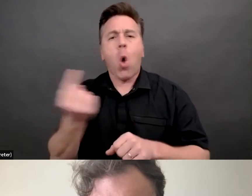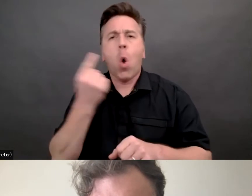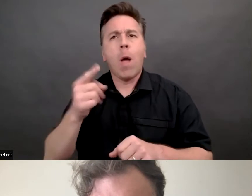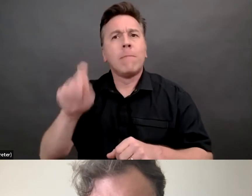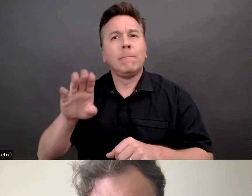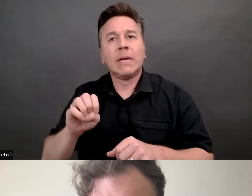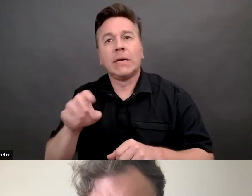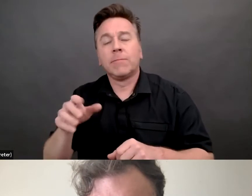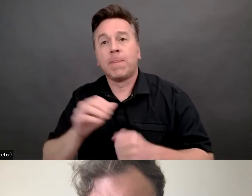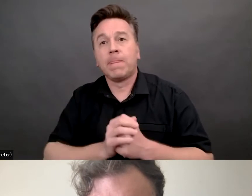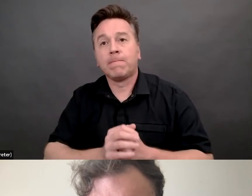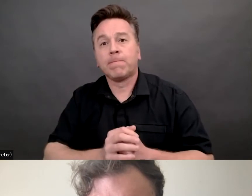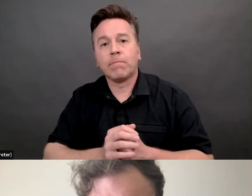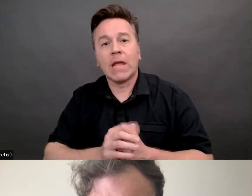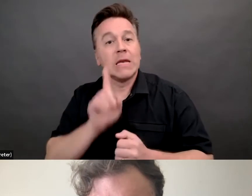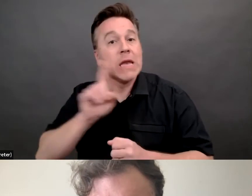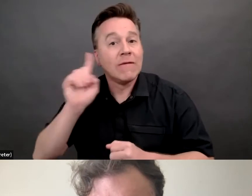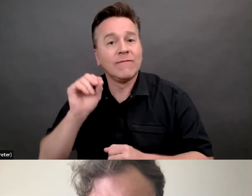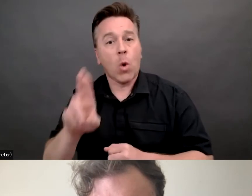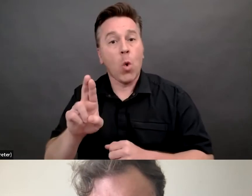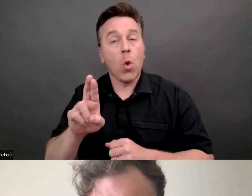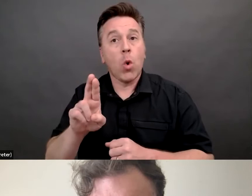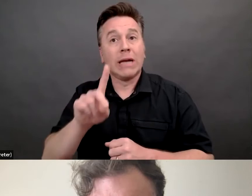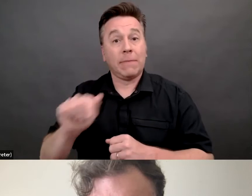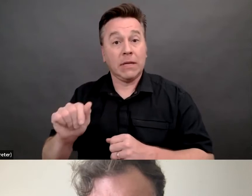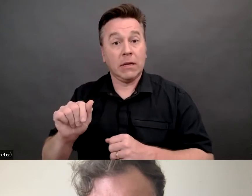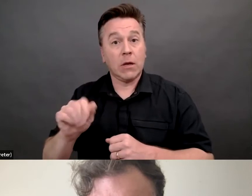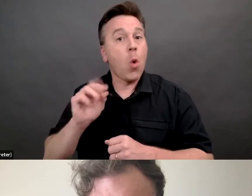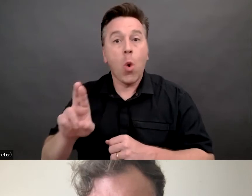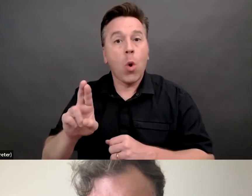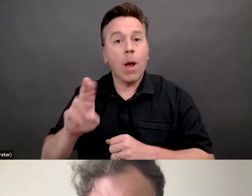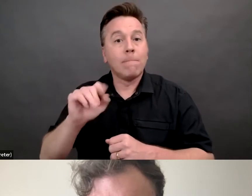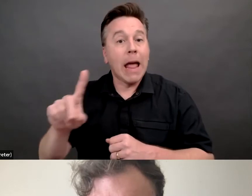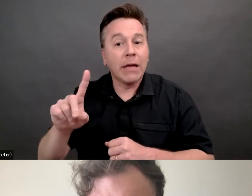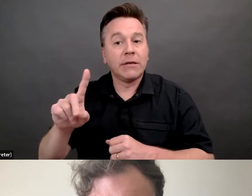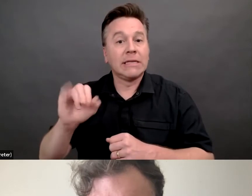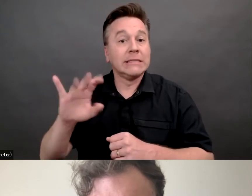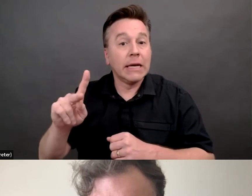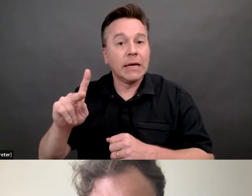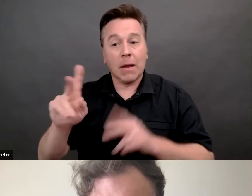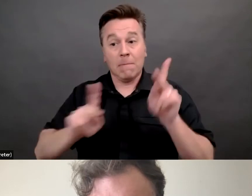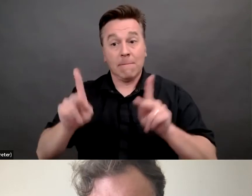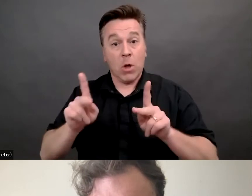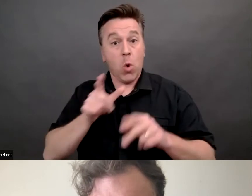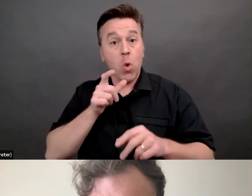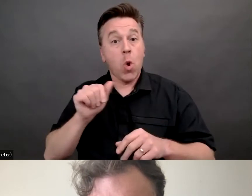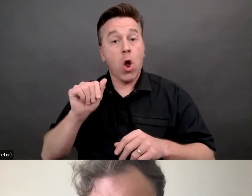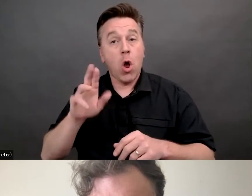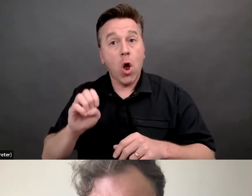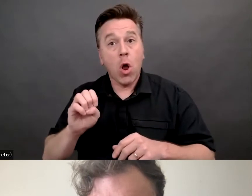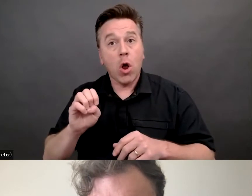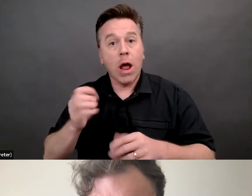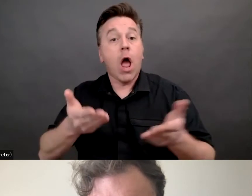to be deaf or disabled or mad or sick folks who are